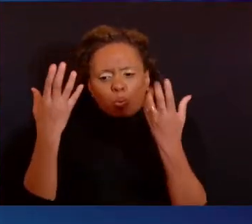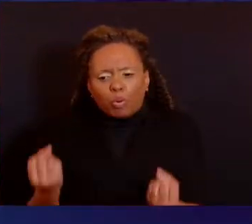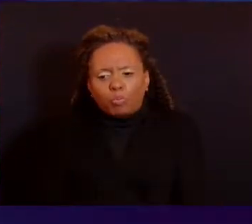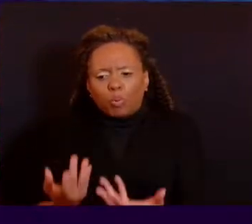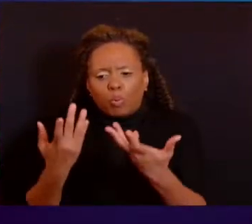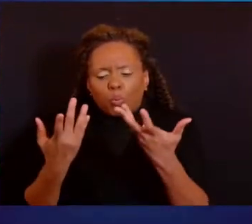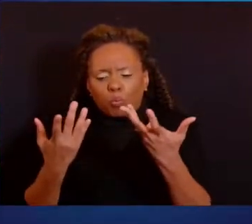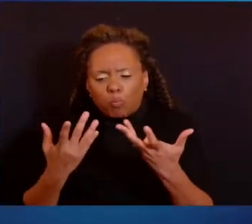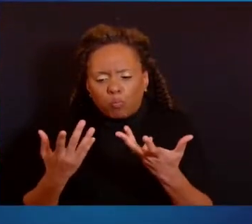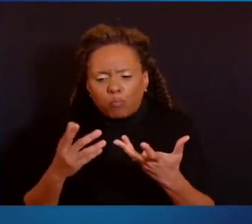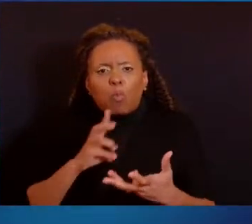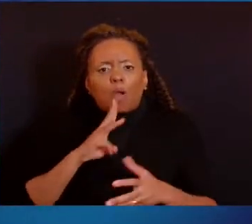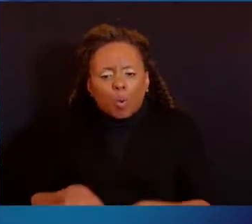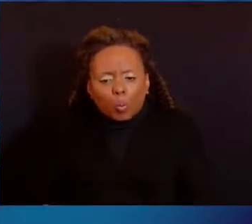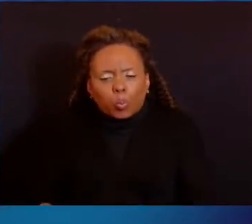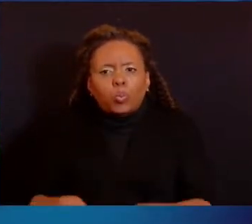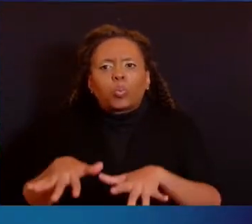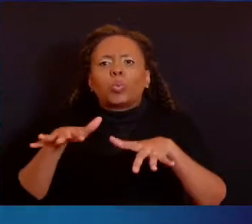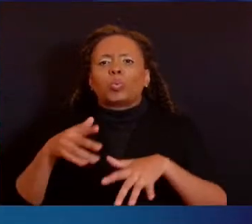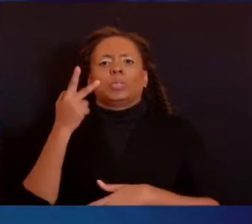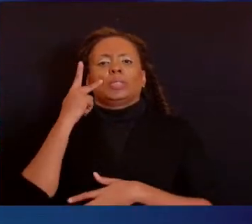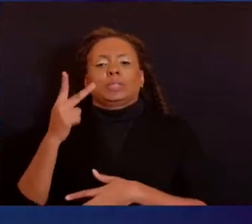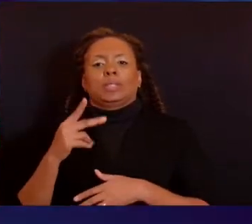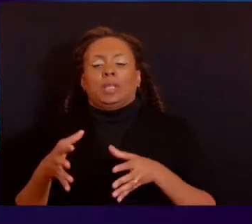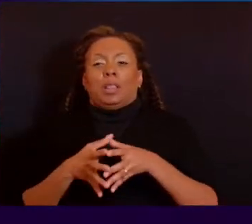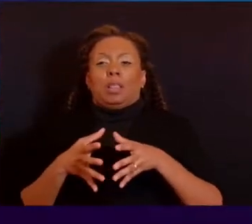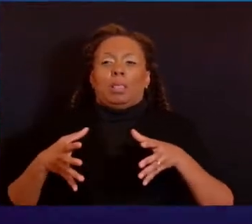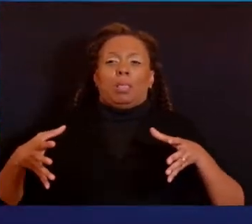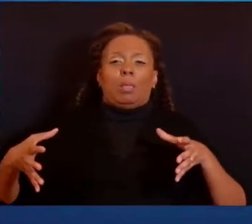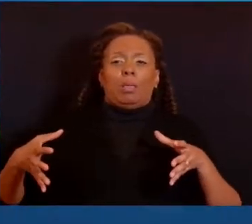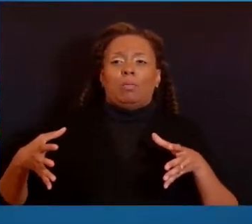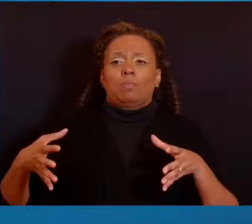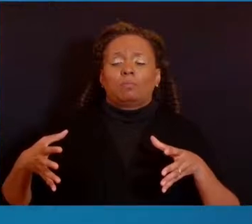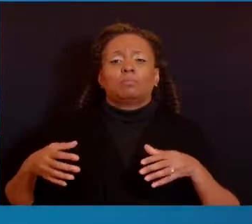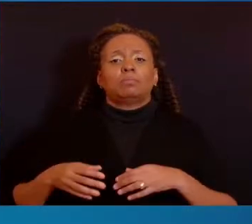at least, there were these large heaps of